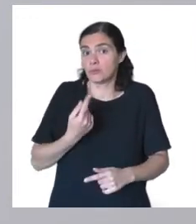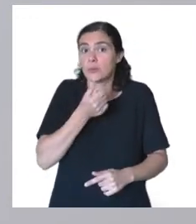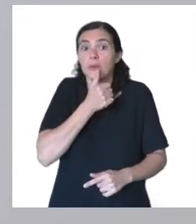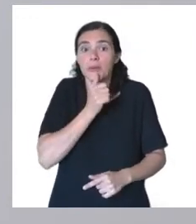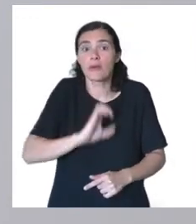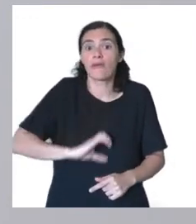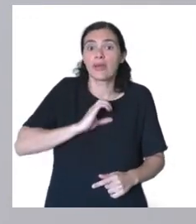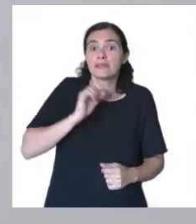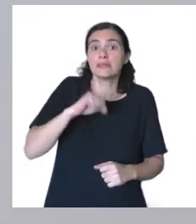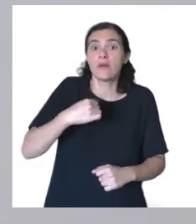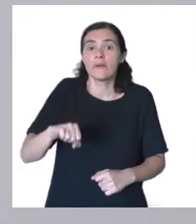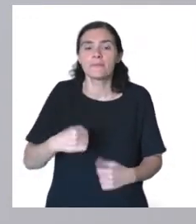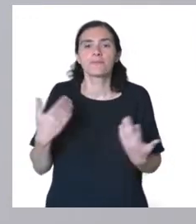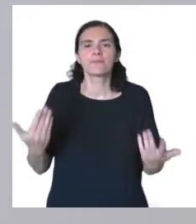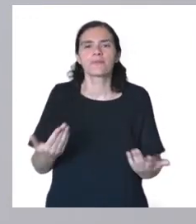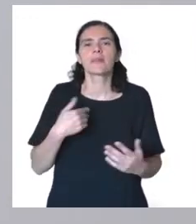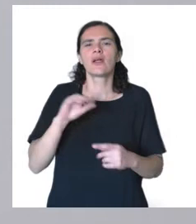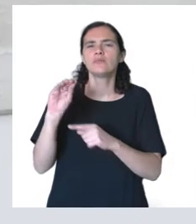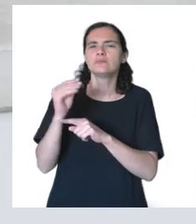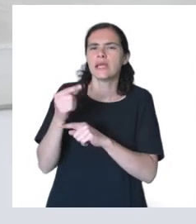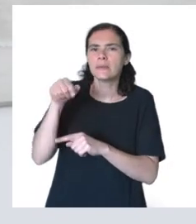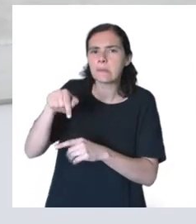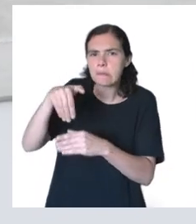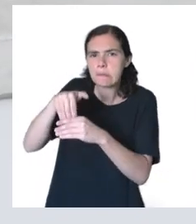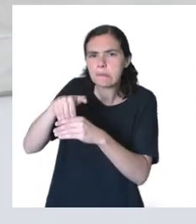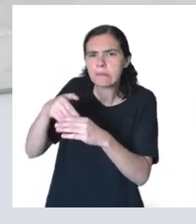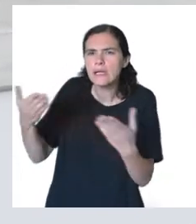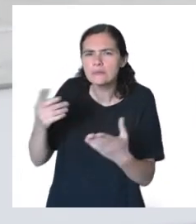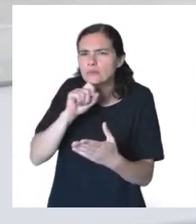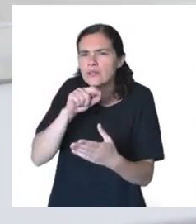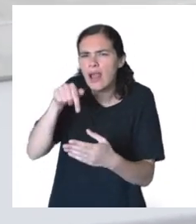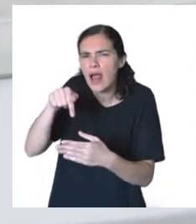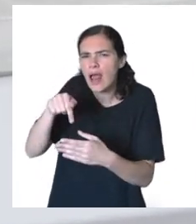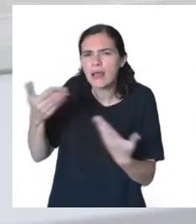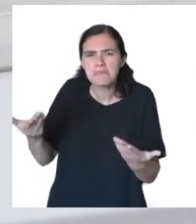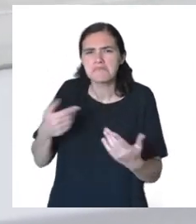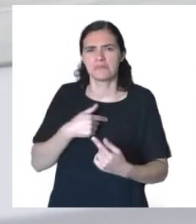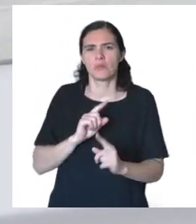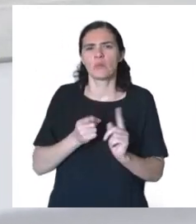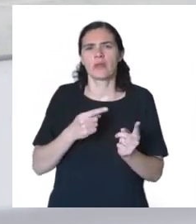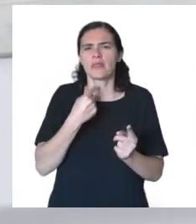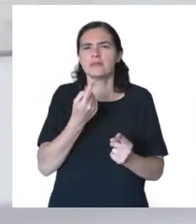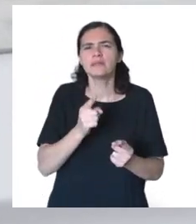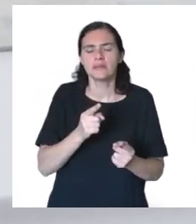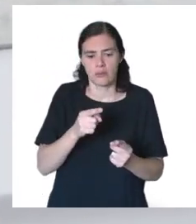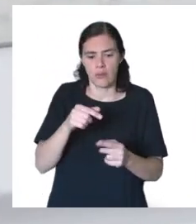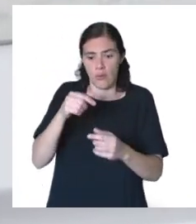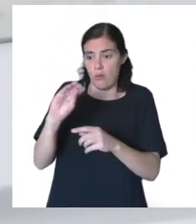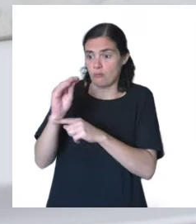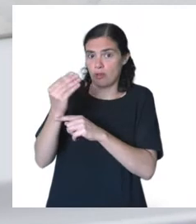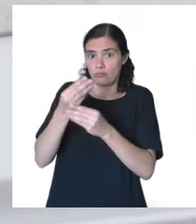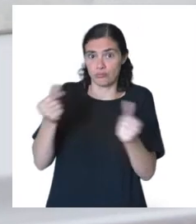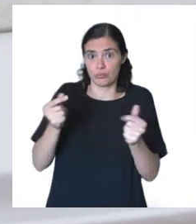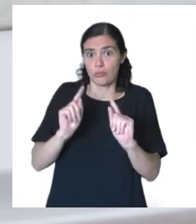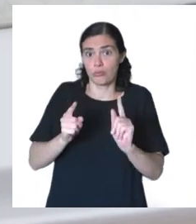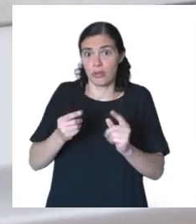to decide whether or not you trust it. What kind of object is eventually in the box? What does it mean that an